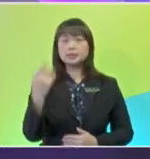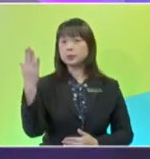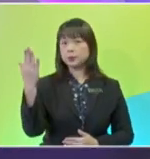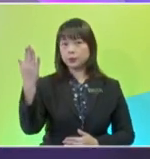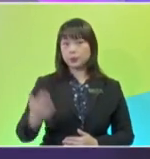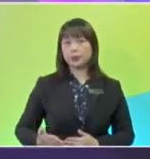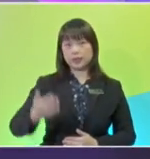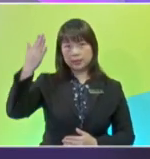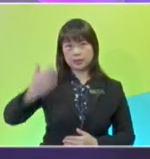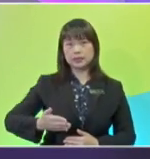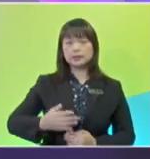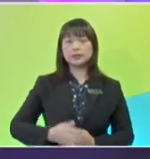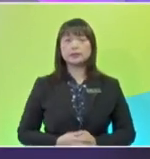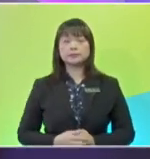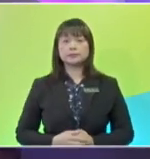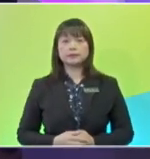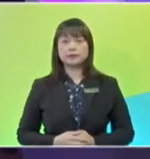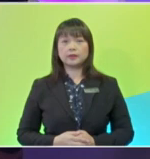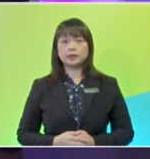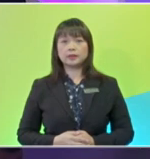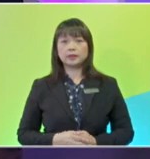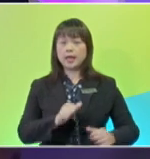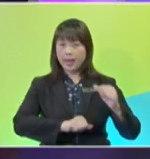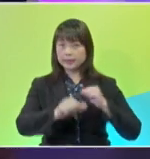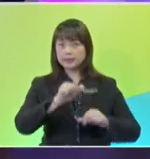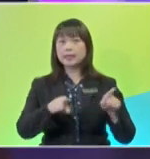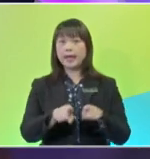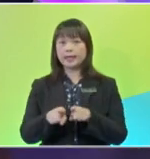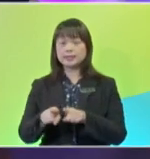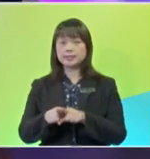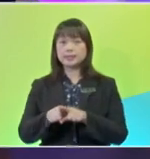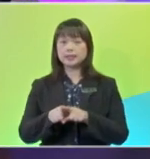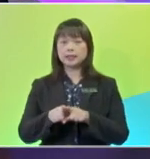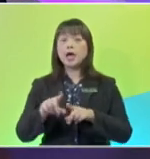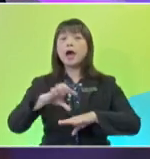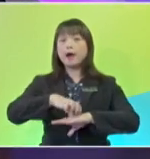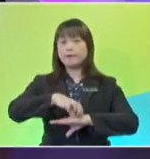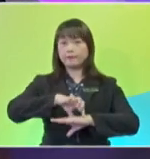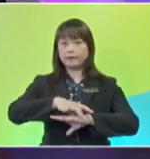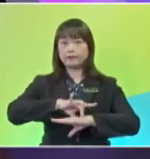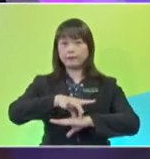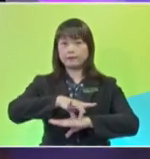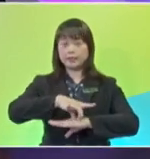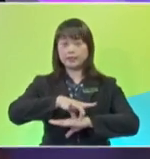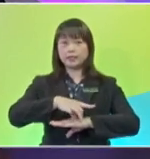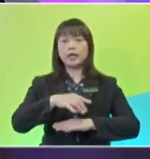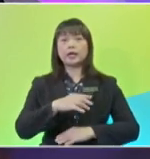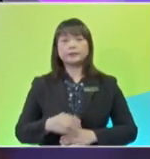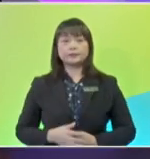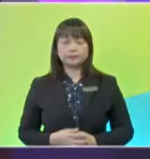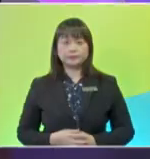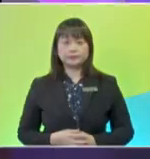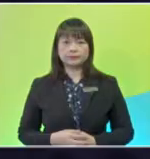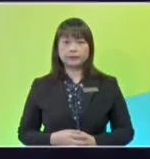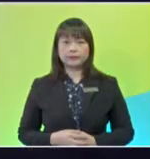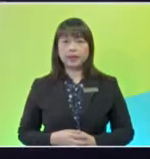as the earth. Okay, the earth. And I will be holding the torchlight. So the torchlight is actually the sun.